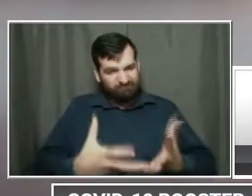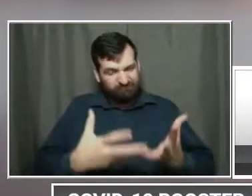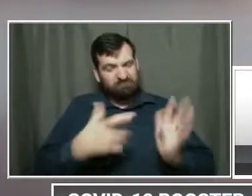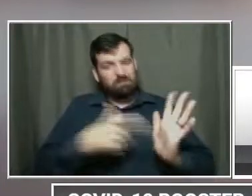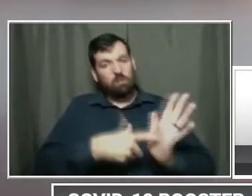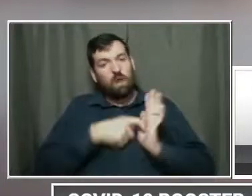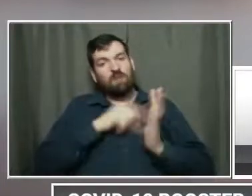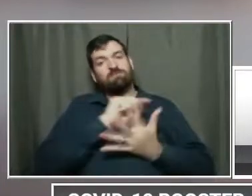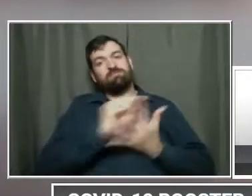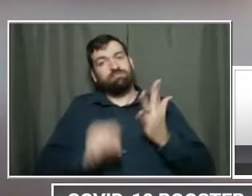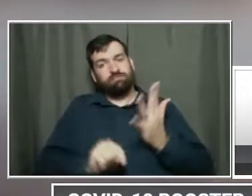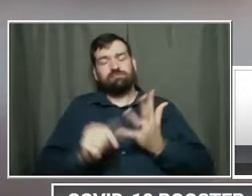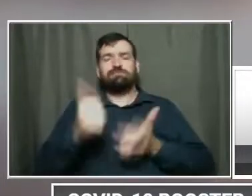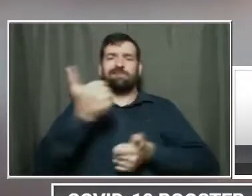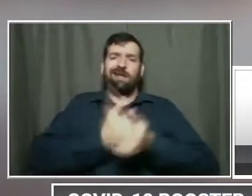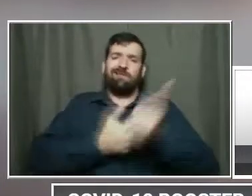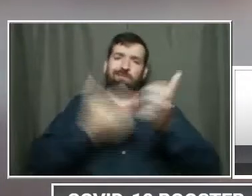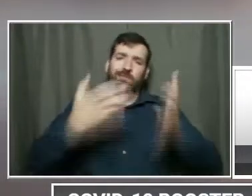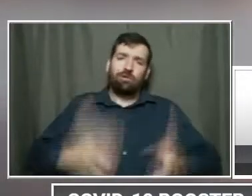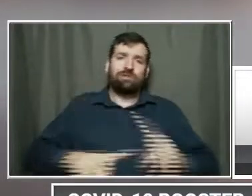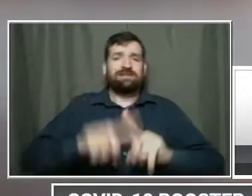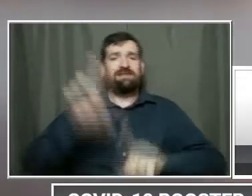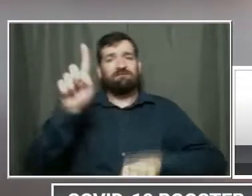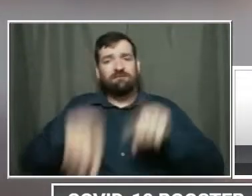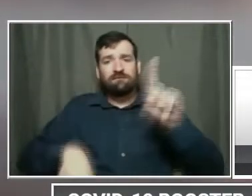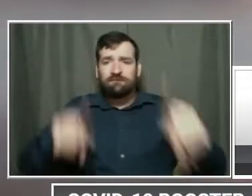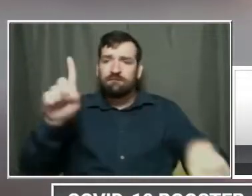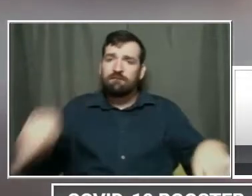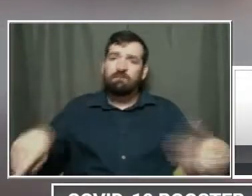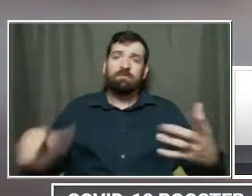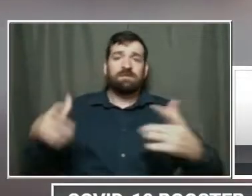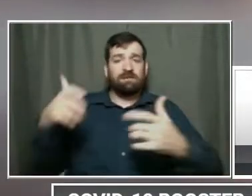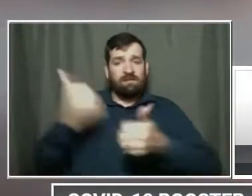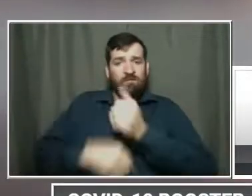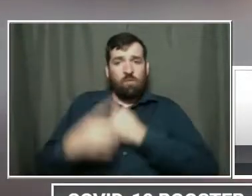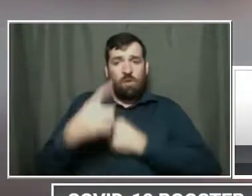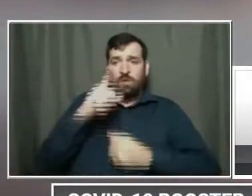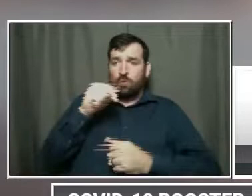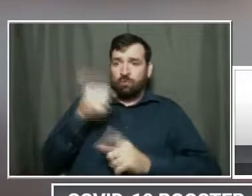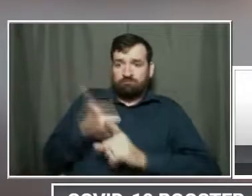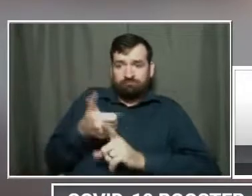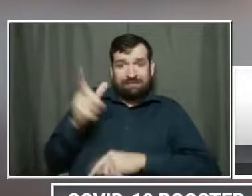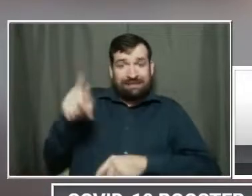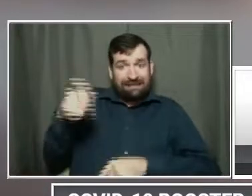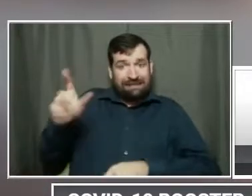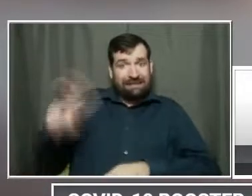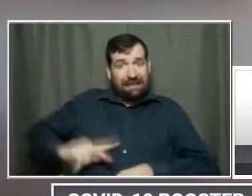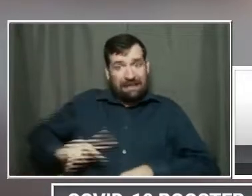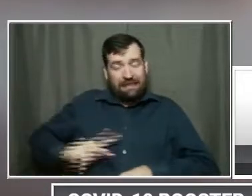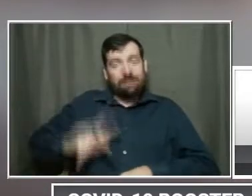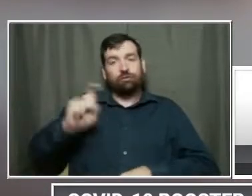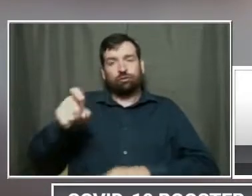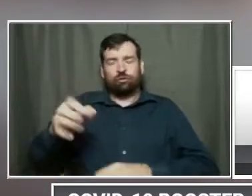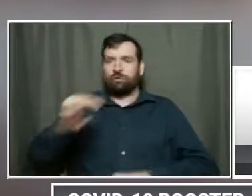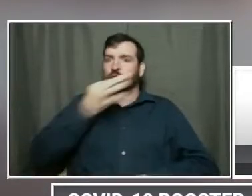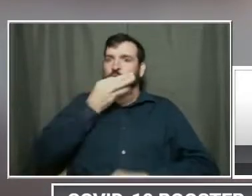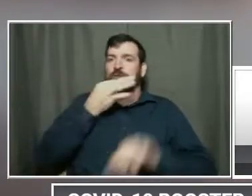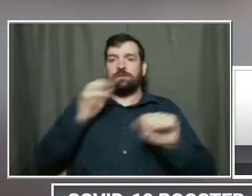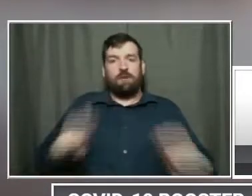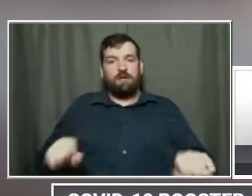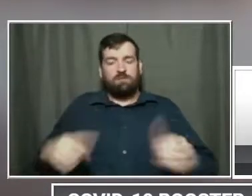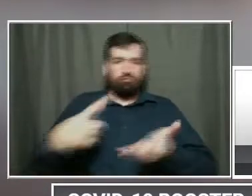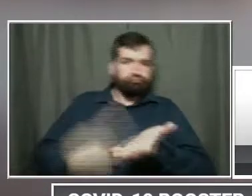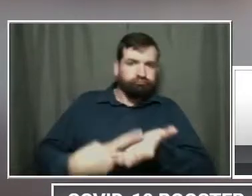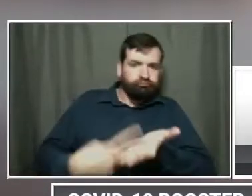Every person is different. Every person who needs a kidney should have that conversation with their doctor as soon as they can, as soon as they know their